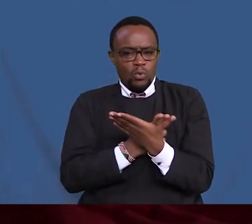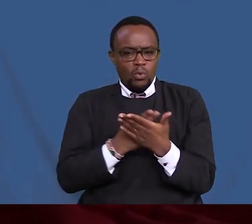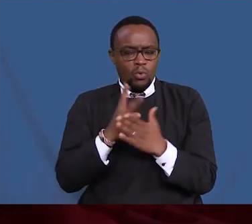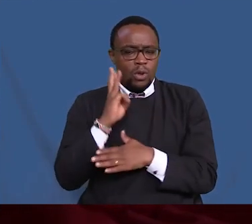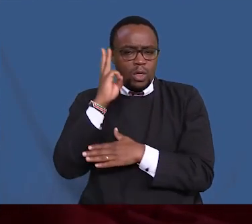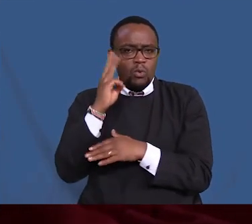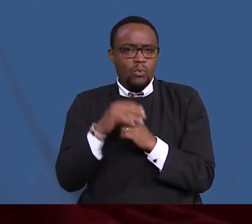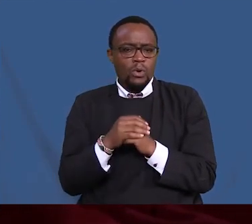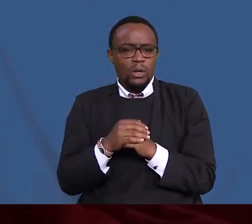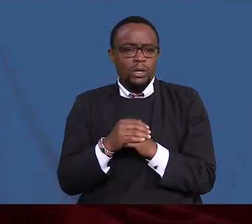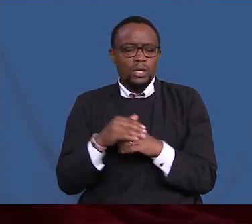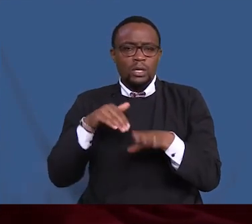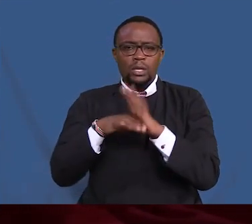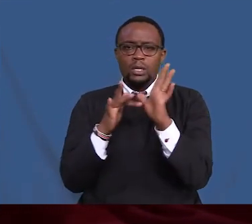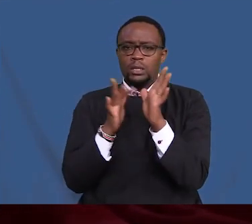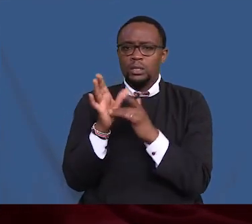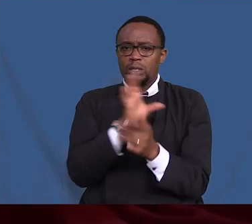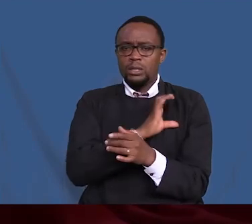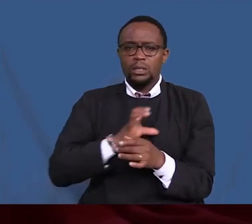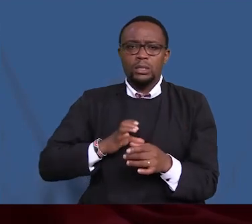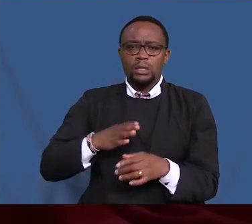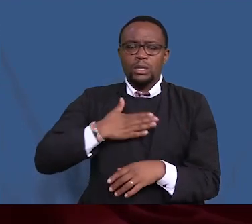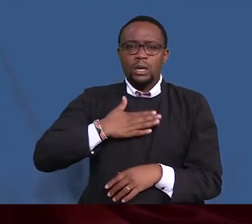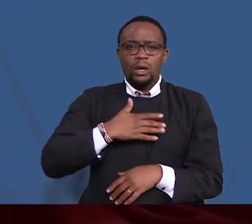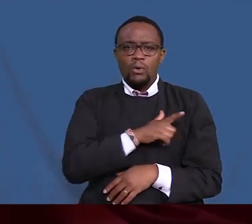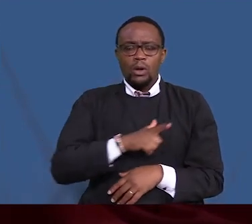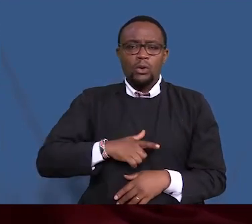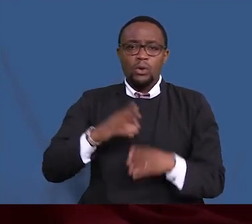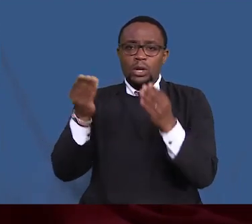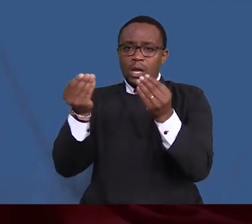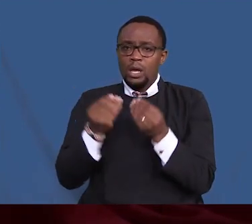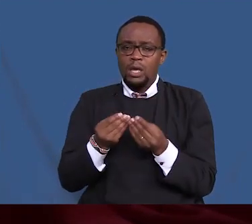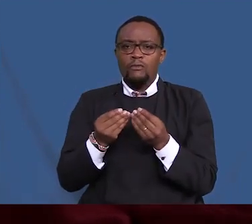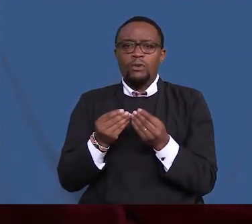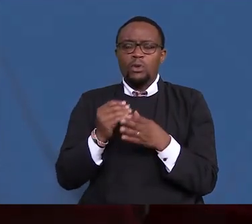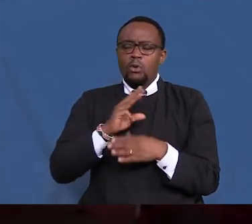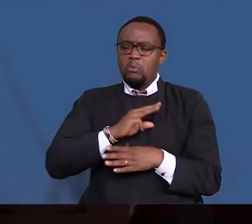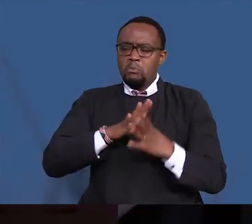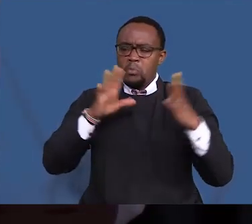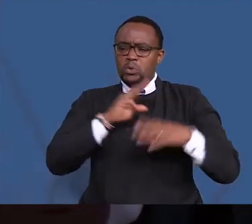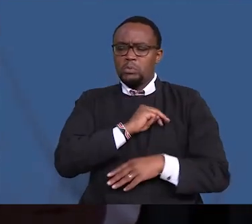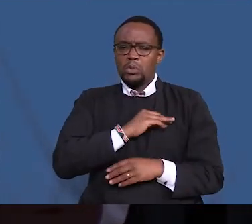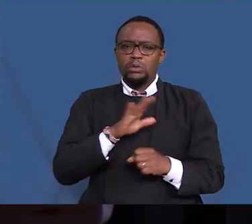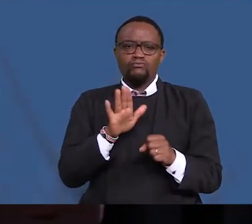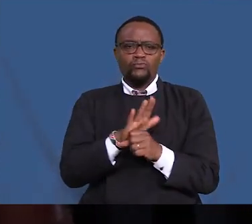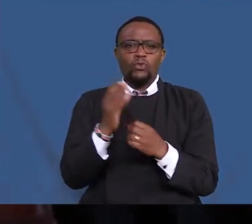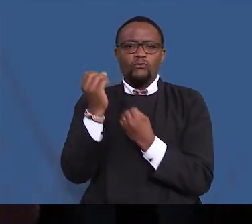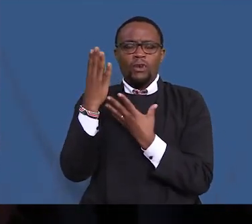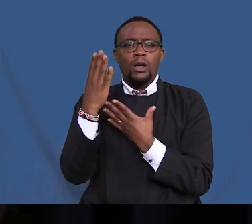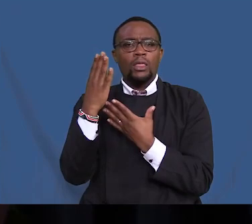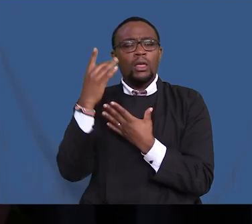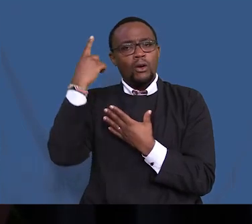declared unto Malachi, in Christ Jesus our Lord, and grant, O most merciful Father, for his sake, that we